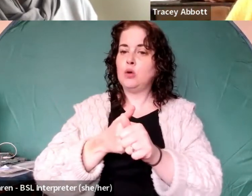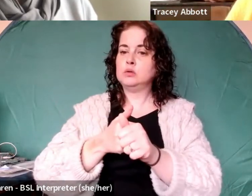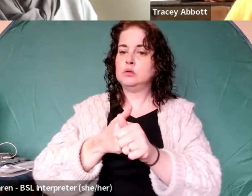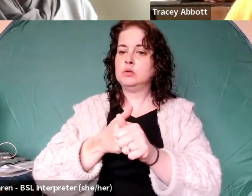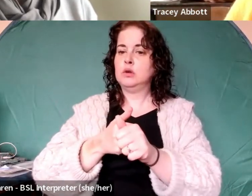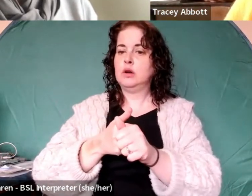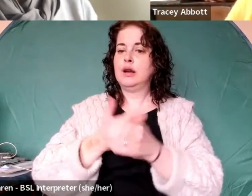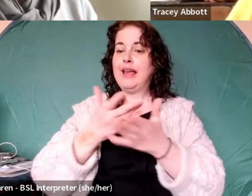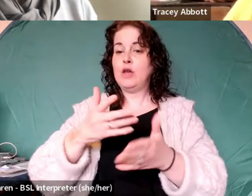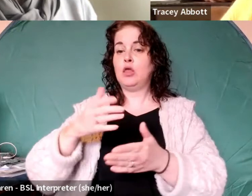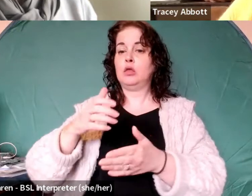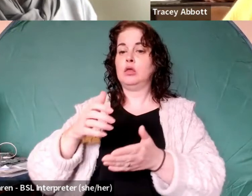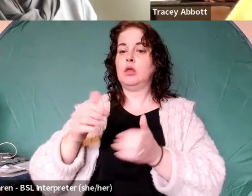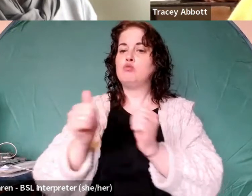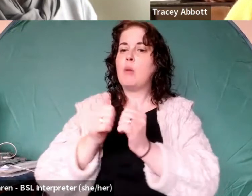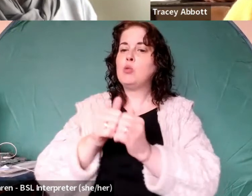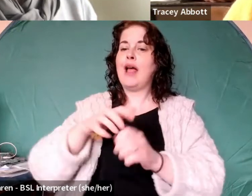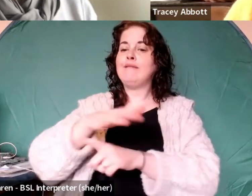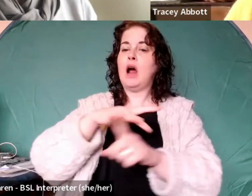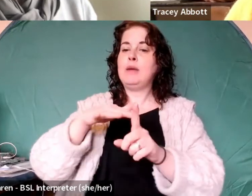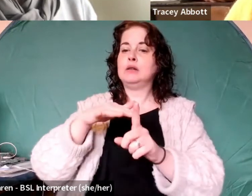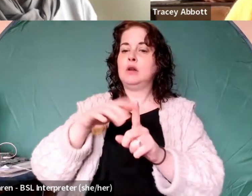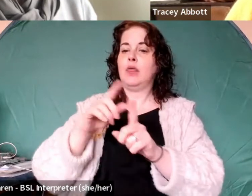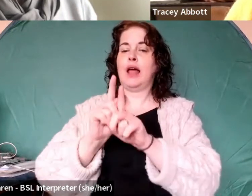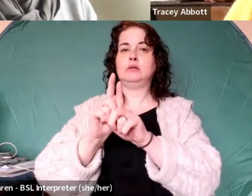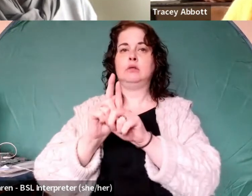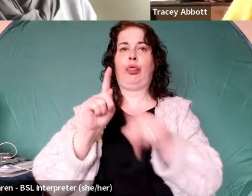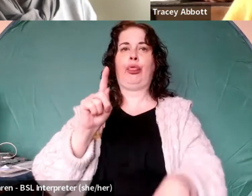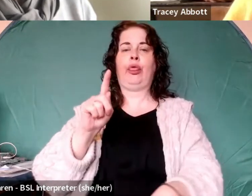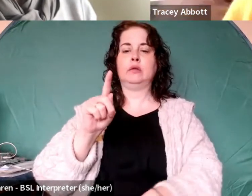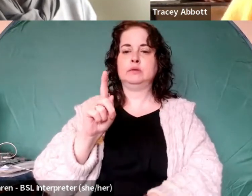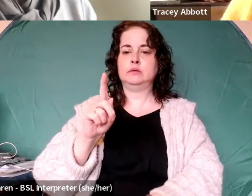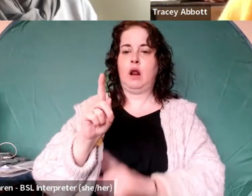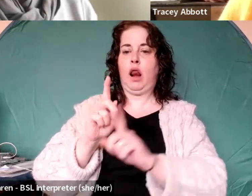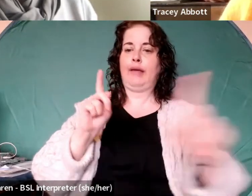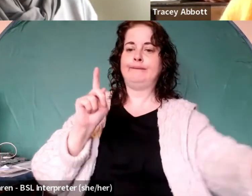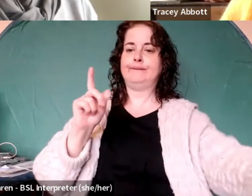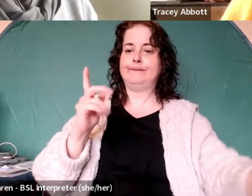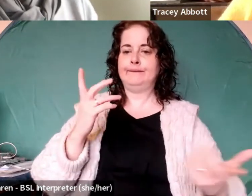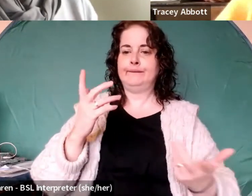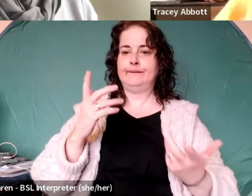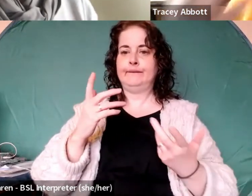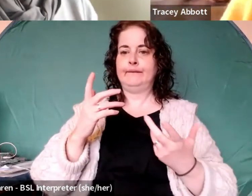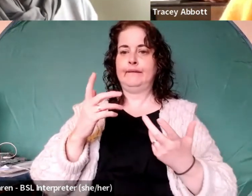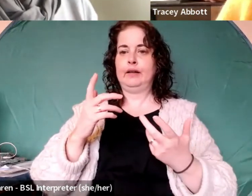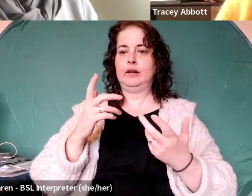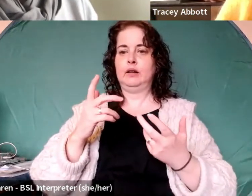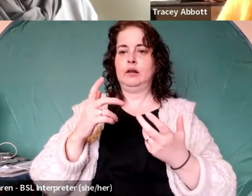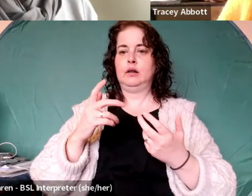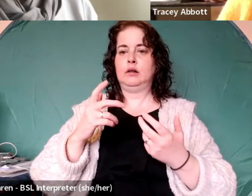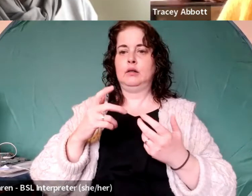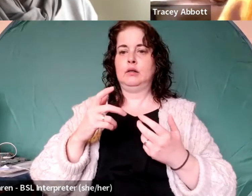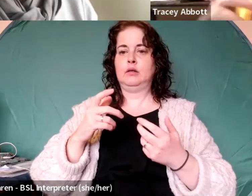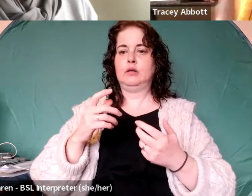right environment, etc., they're falling out the other end of the business. Yeah. We're in the midst of the Great Resignation. We're in the midst of